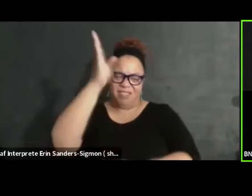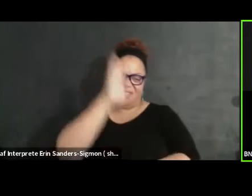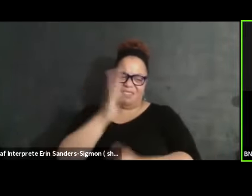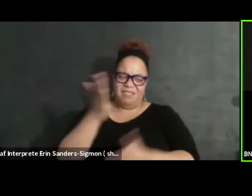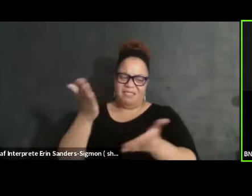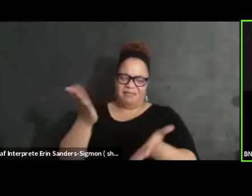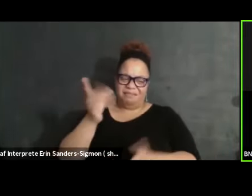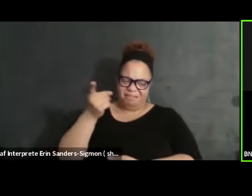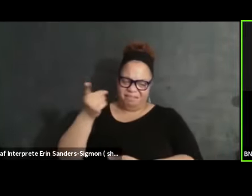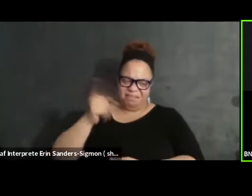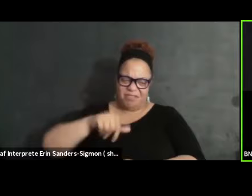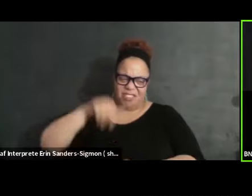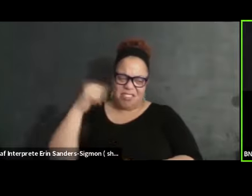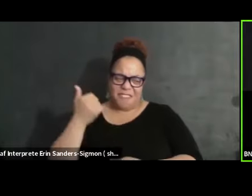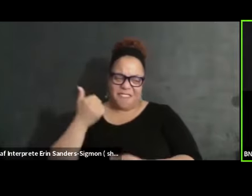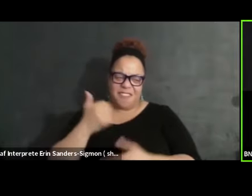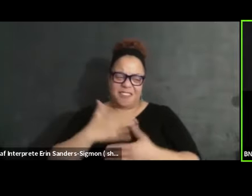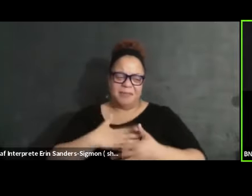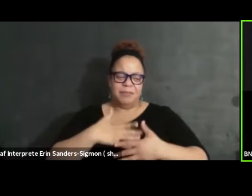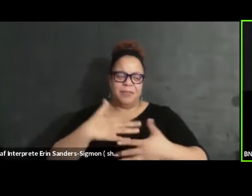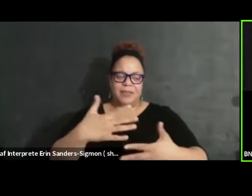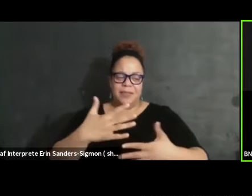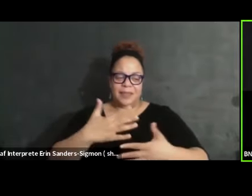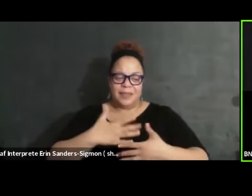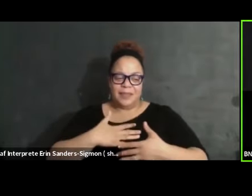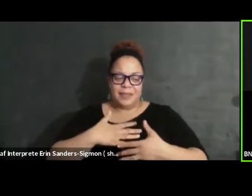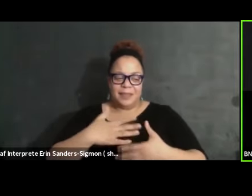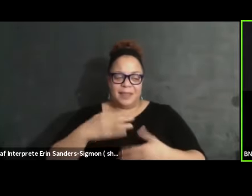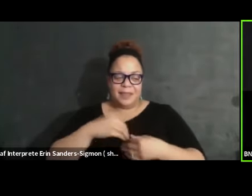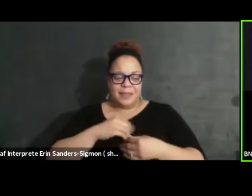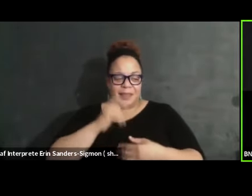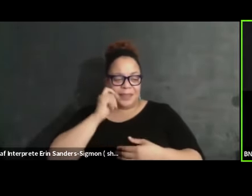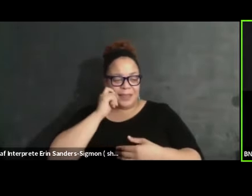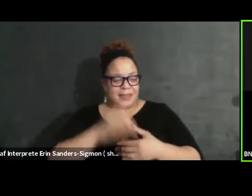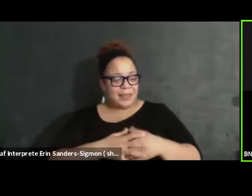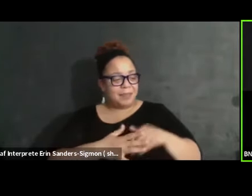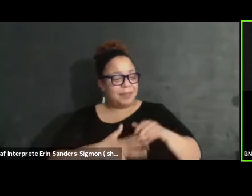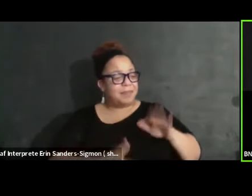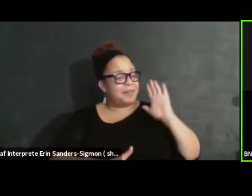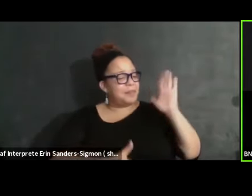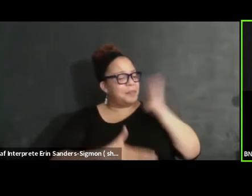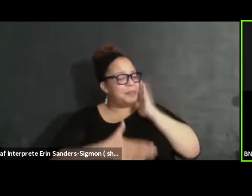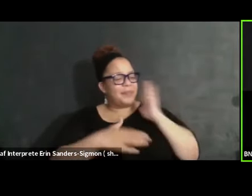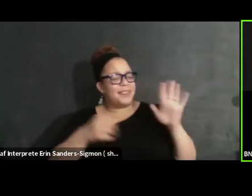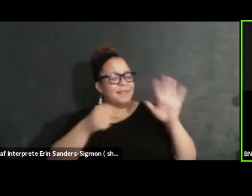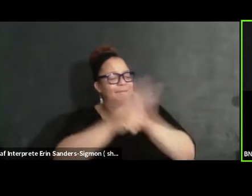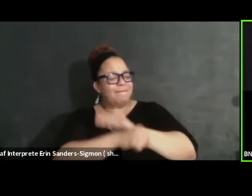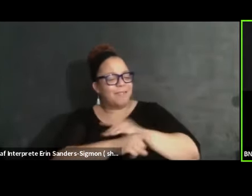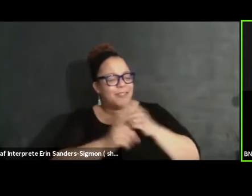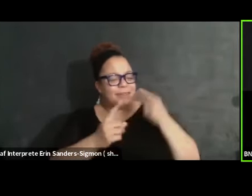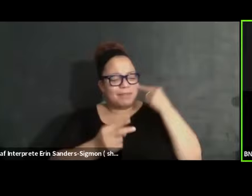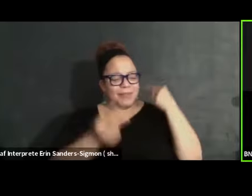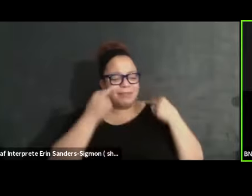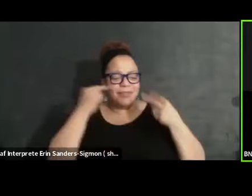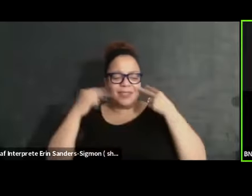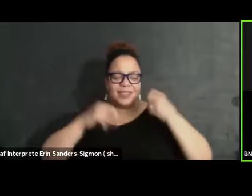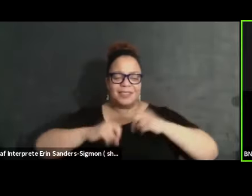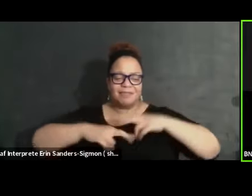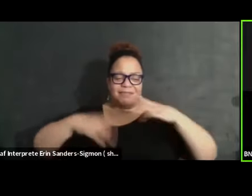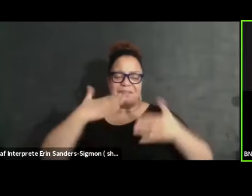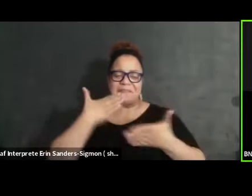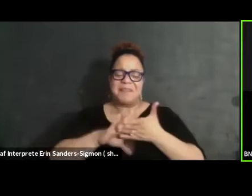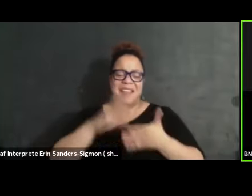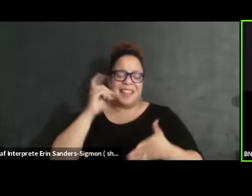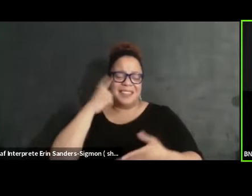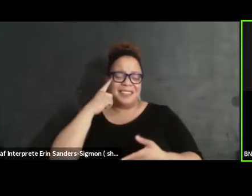their skin. Her bed is full of memories and bad decisions from the night before. Regrettably drags her feet